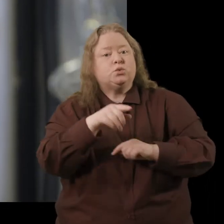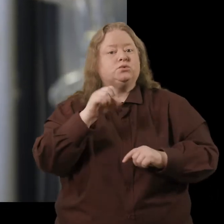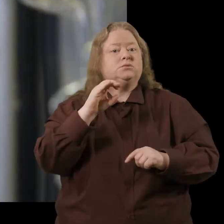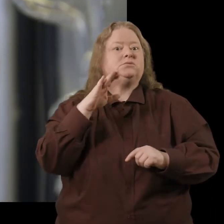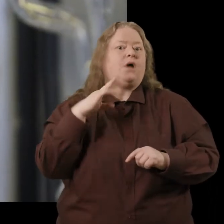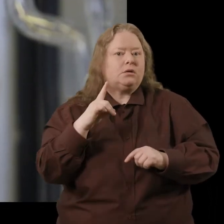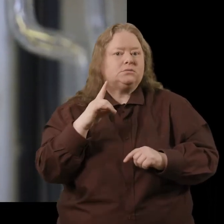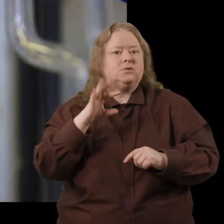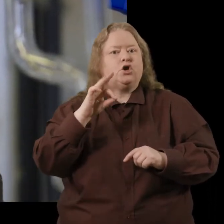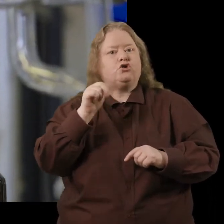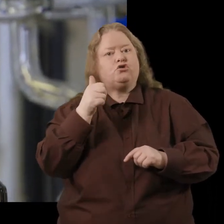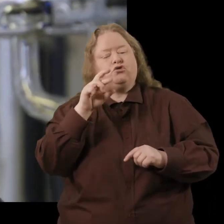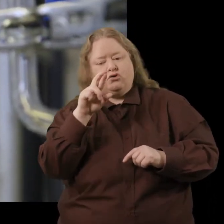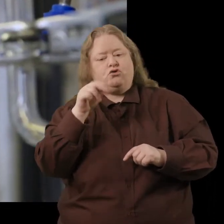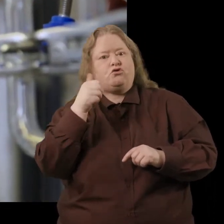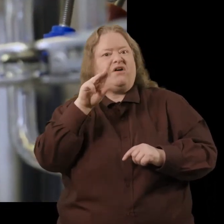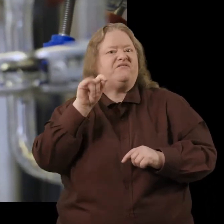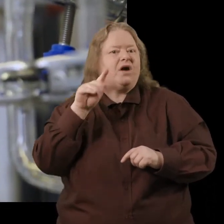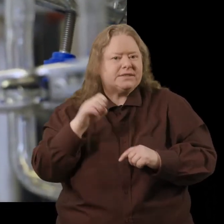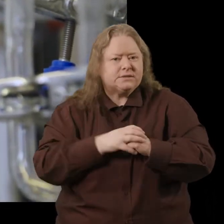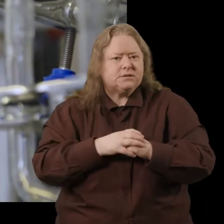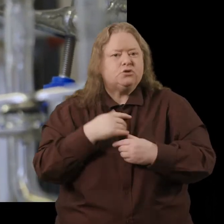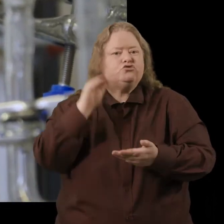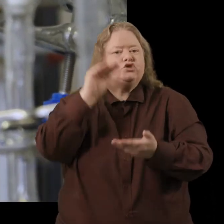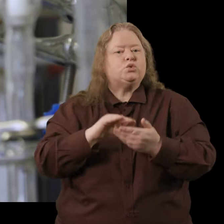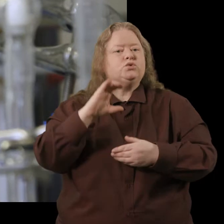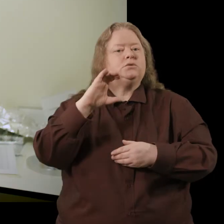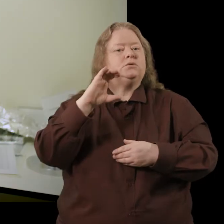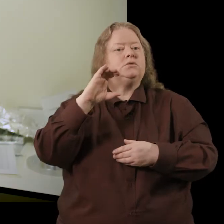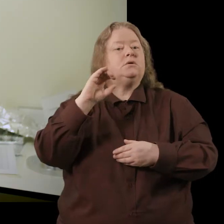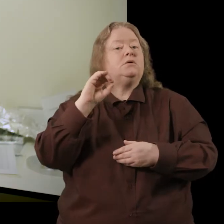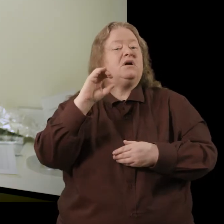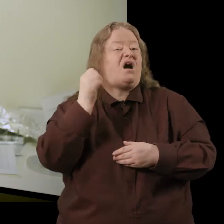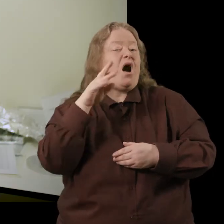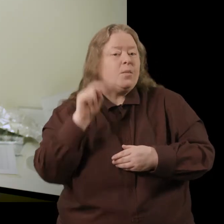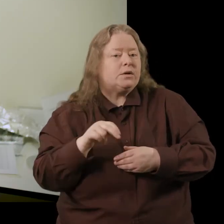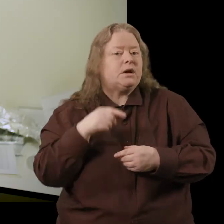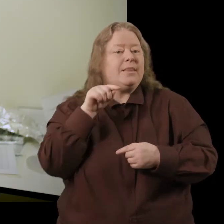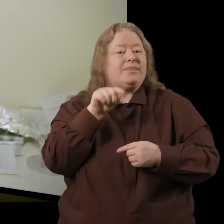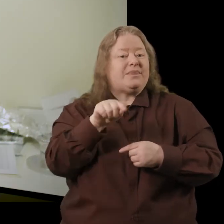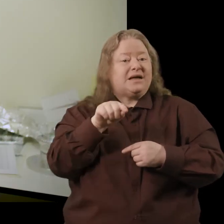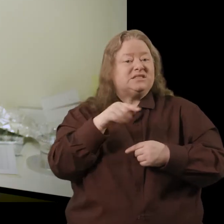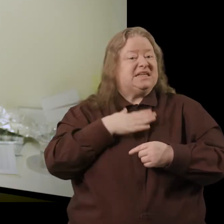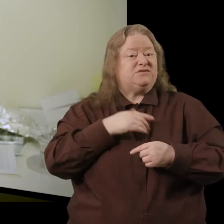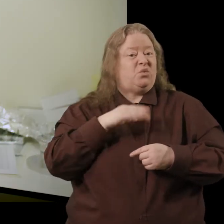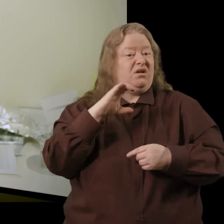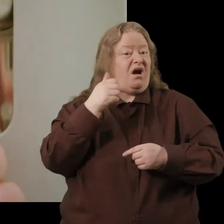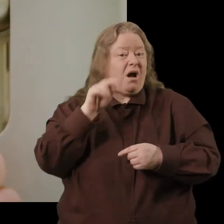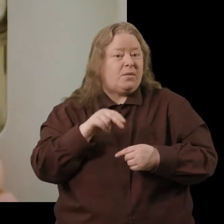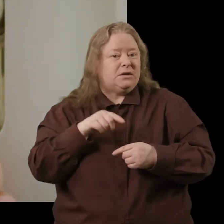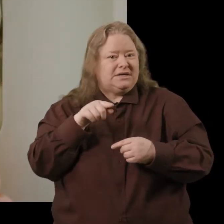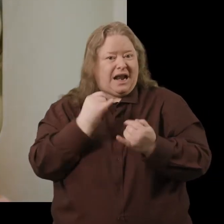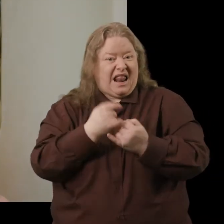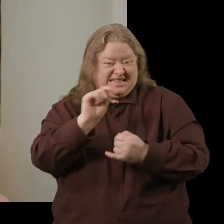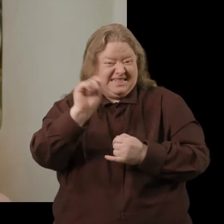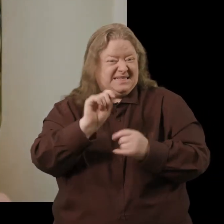solid graphite. We reduce the carbon dioxide, we remove the oxygen, and that just leaves us with carbon, the graphite powder, just like